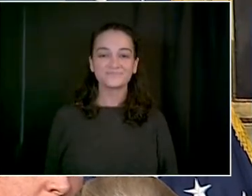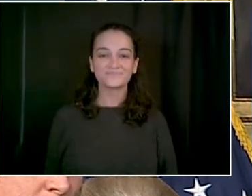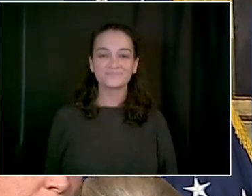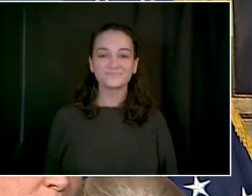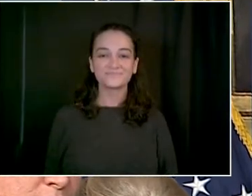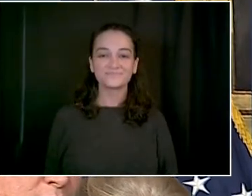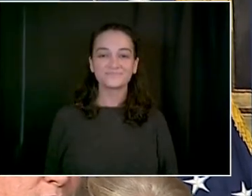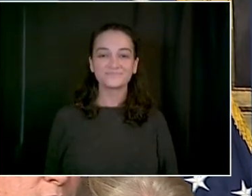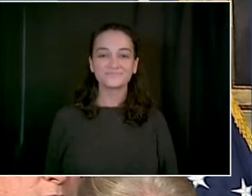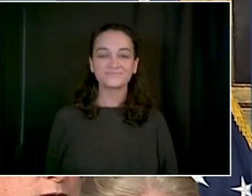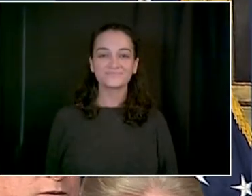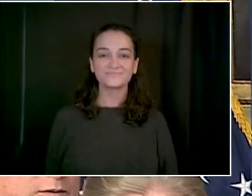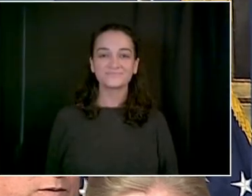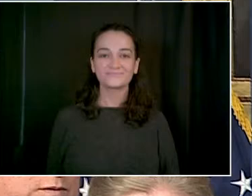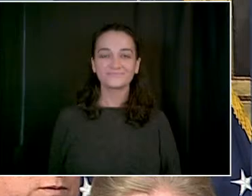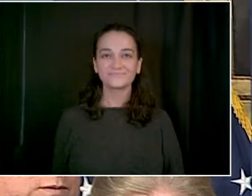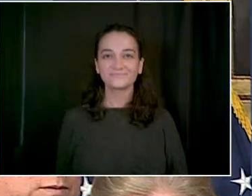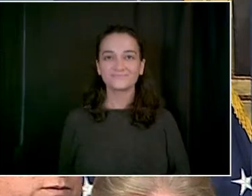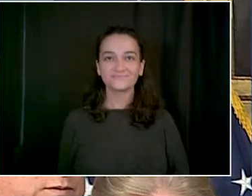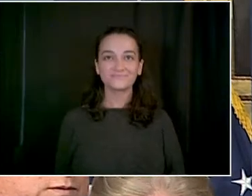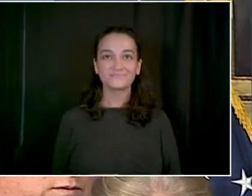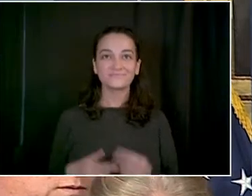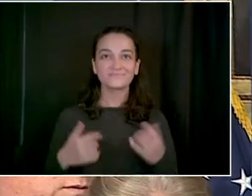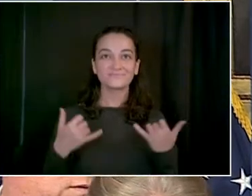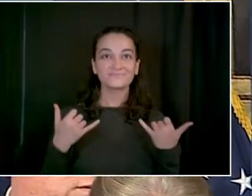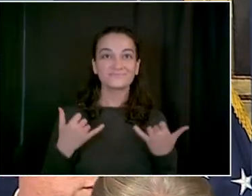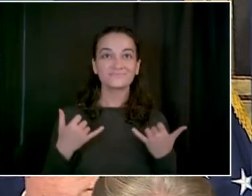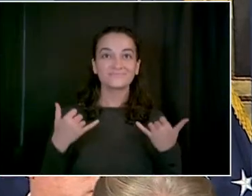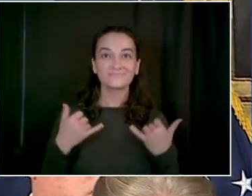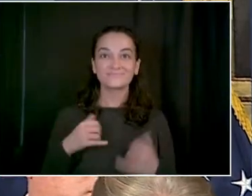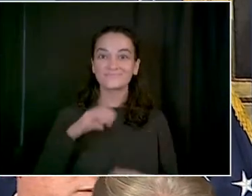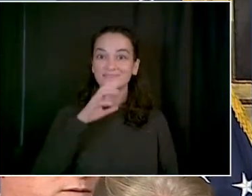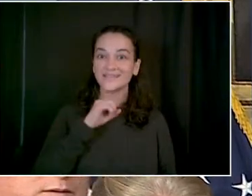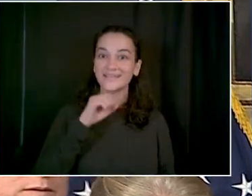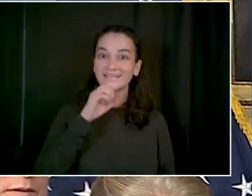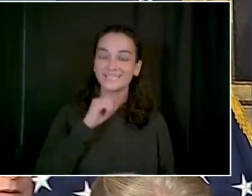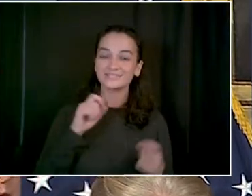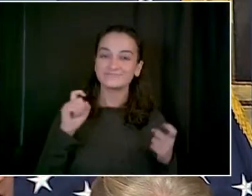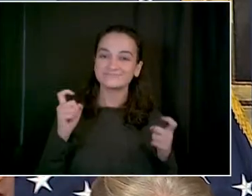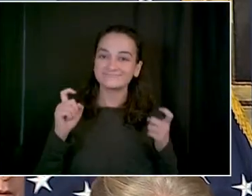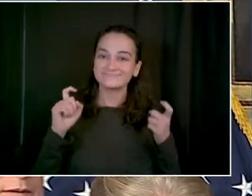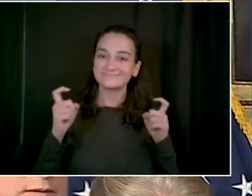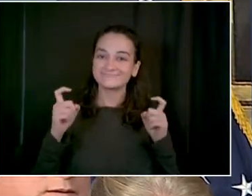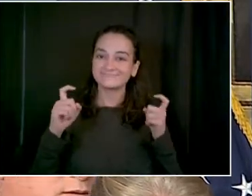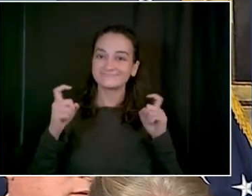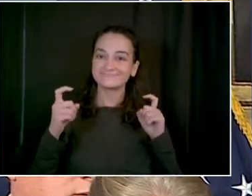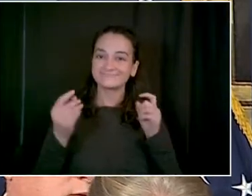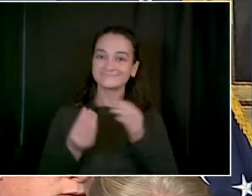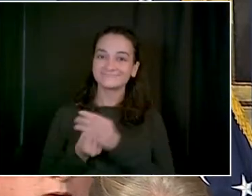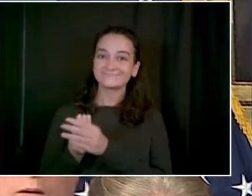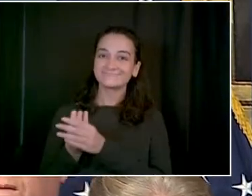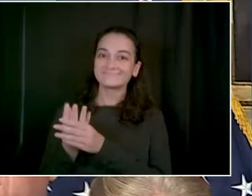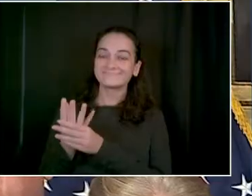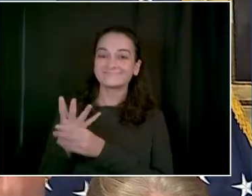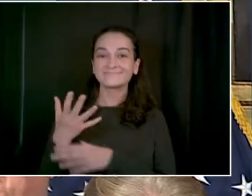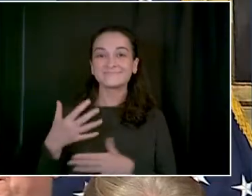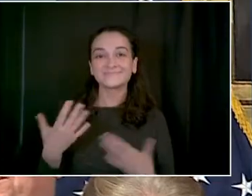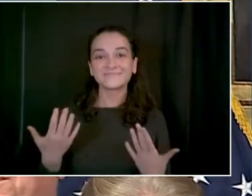Good to see some of you, but another day in this great city we call New